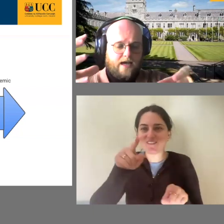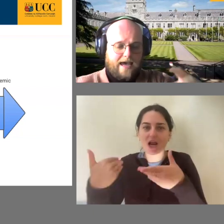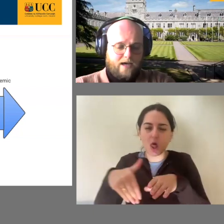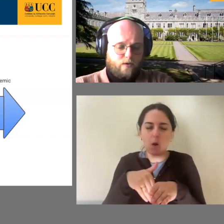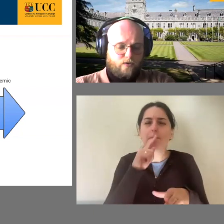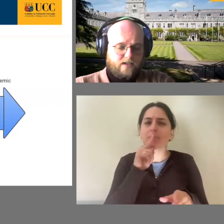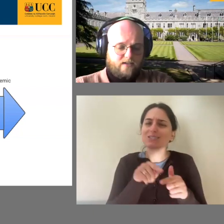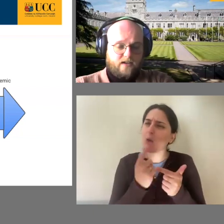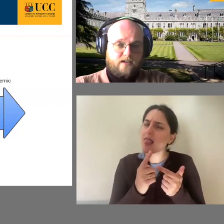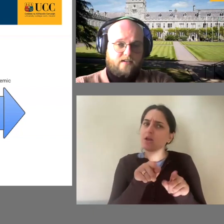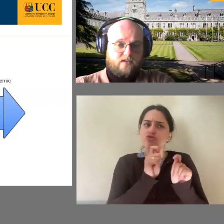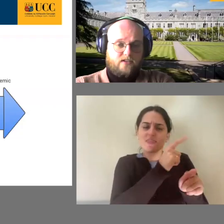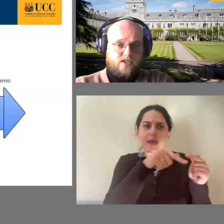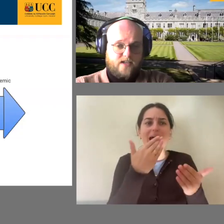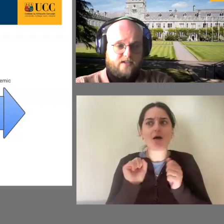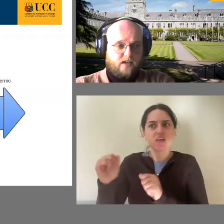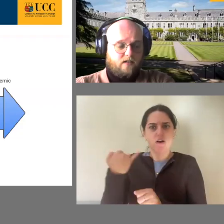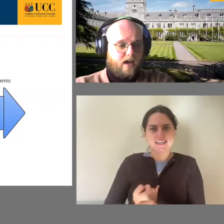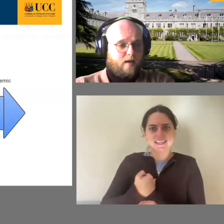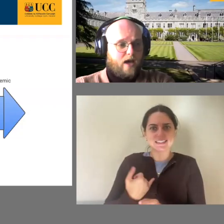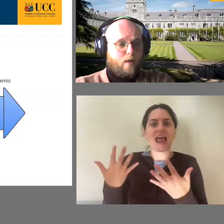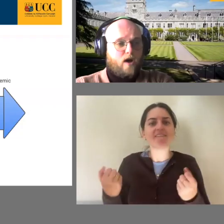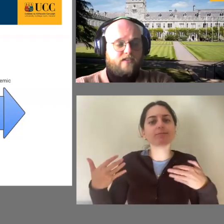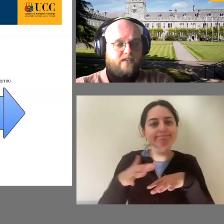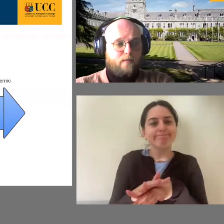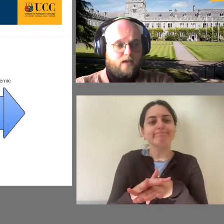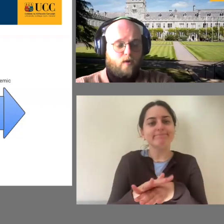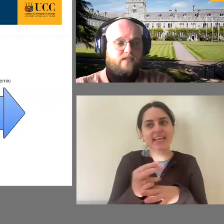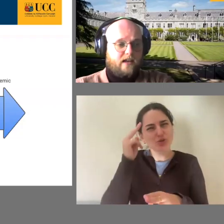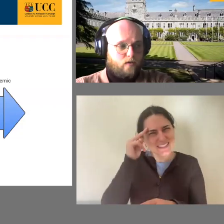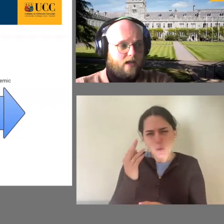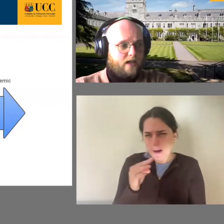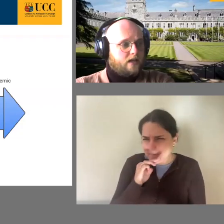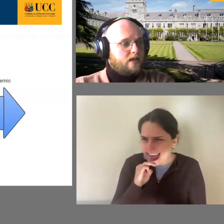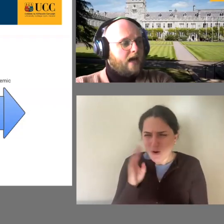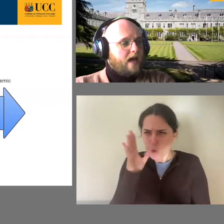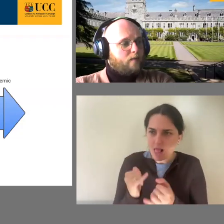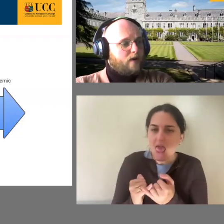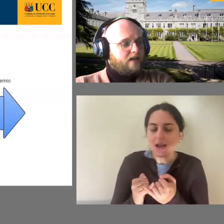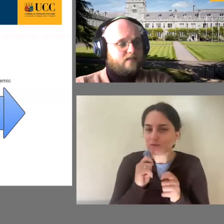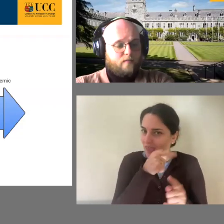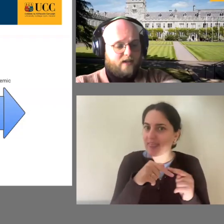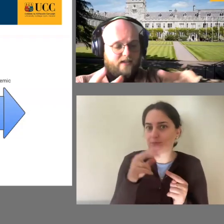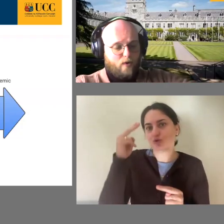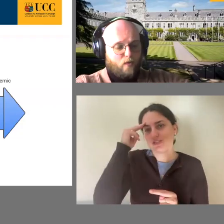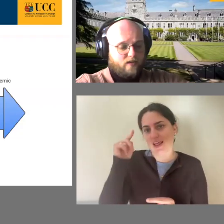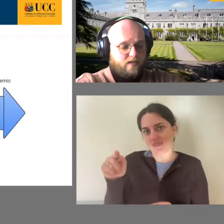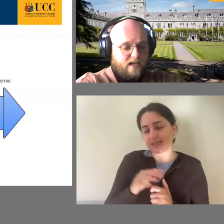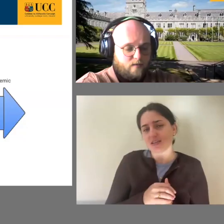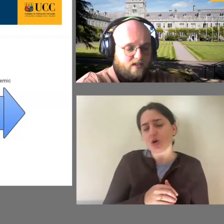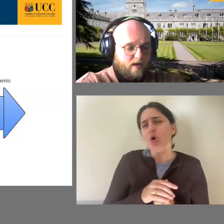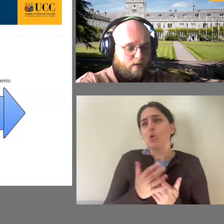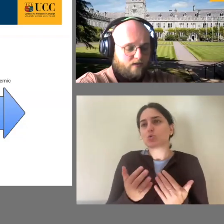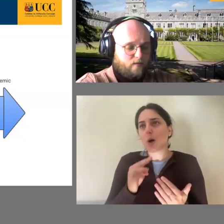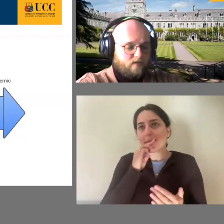of how these identities are intersecting. And what does that mean? What does that look like? And this is something that both